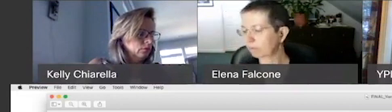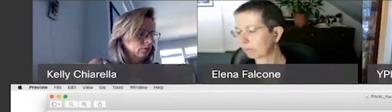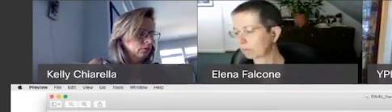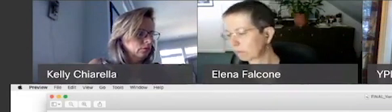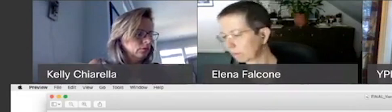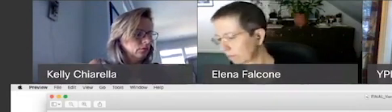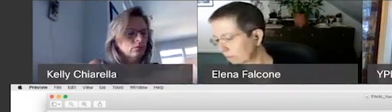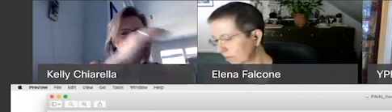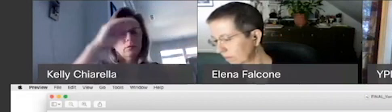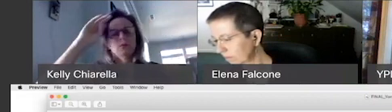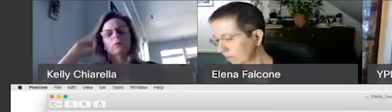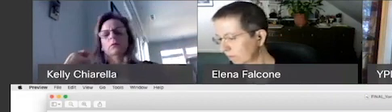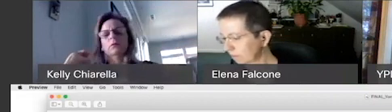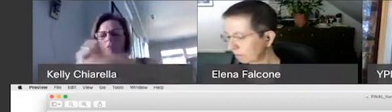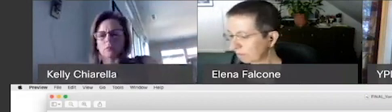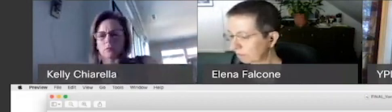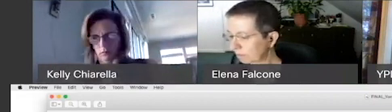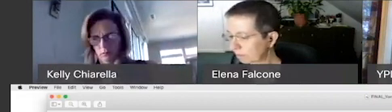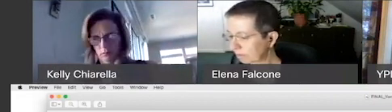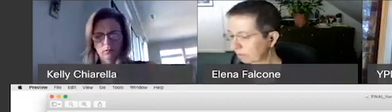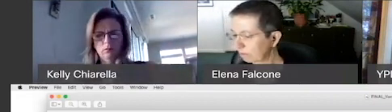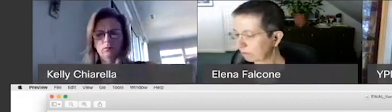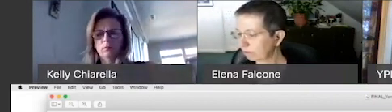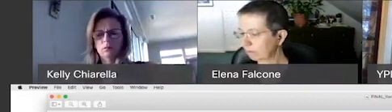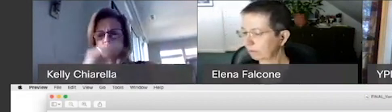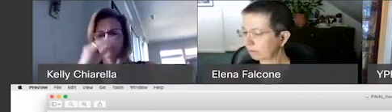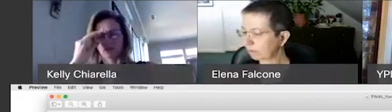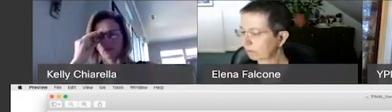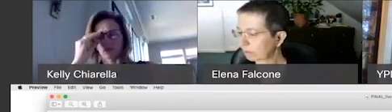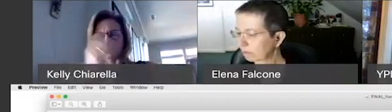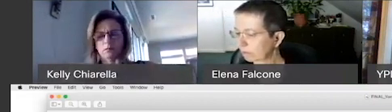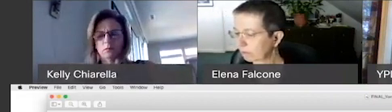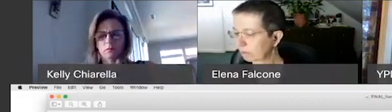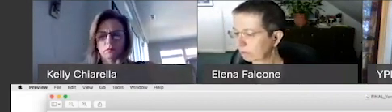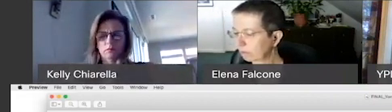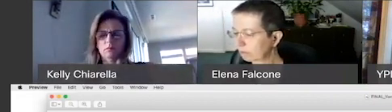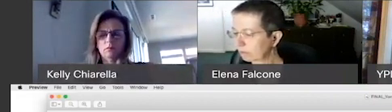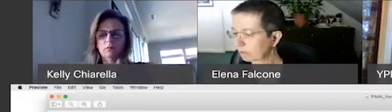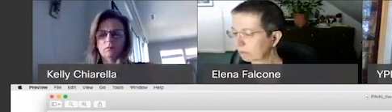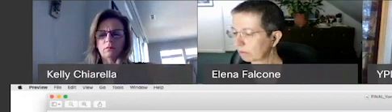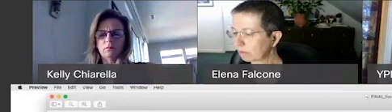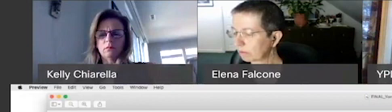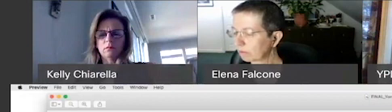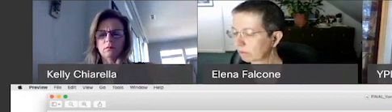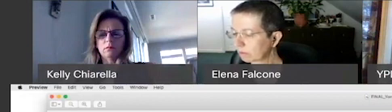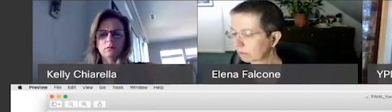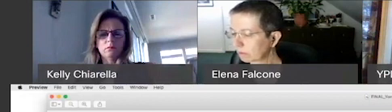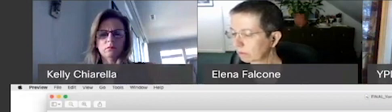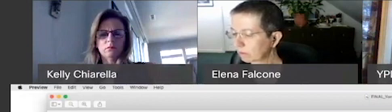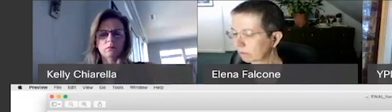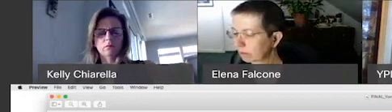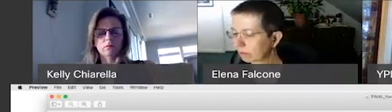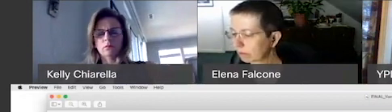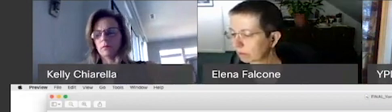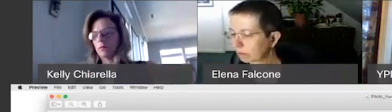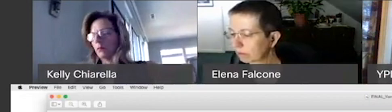The love of a grandparent is one of the strongest emotions on earth. And so oftentimes a grandparent would fall for that. And so the same kind